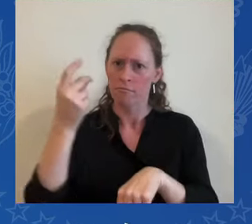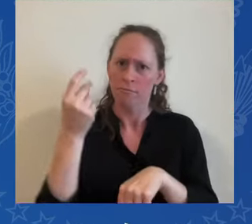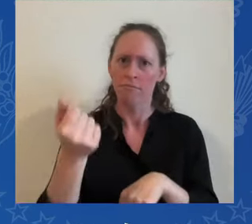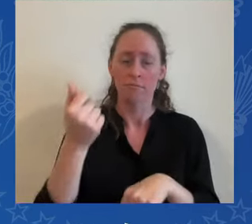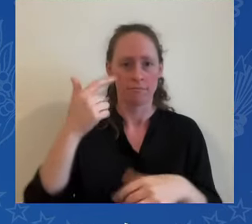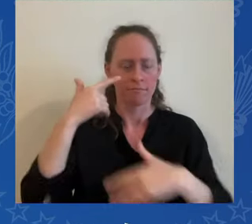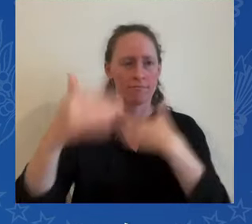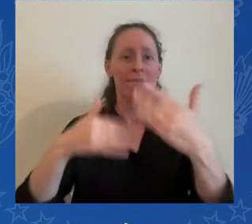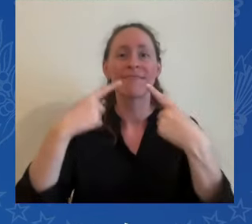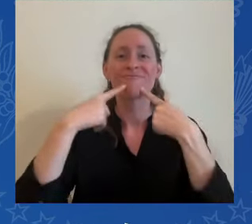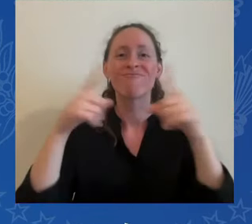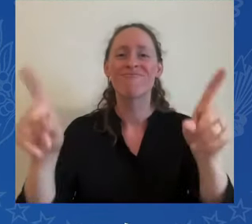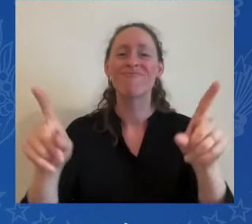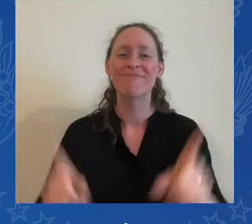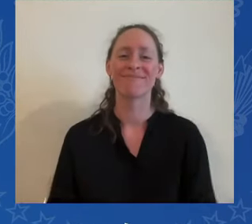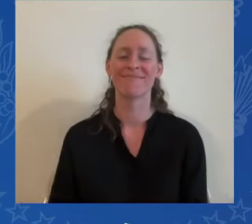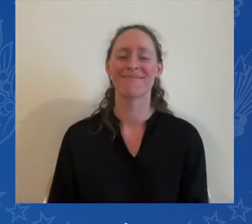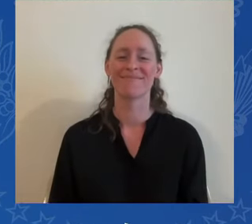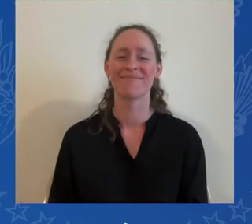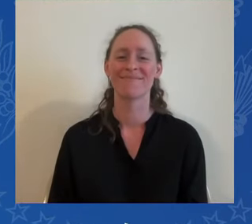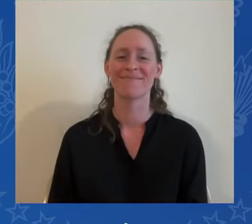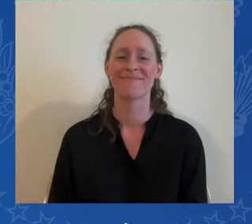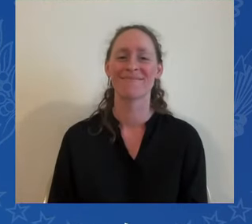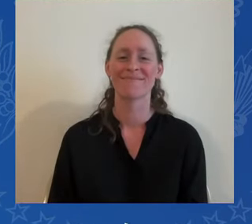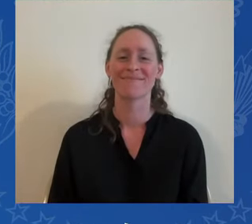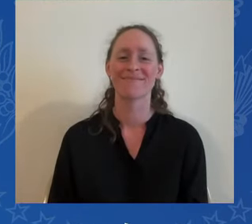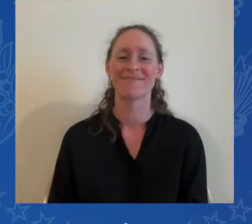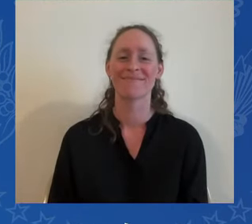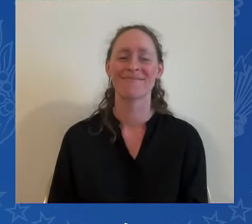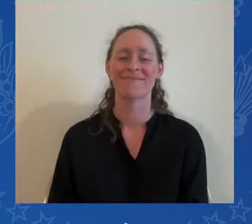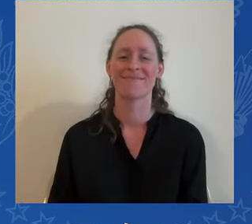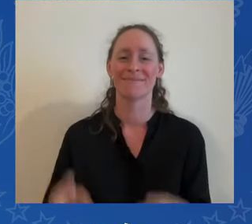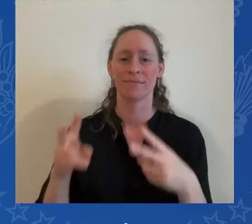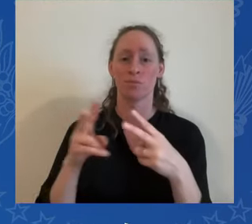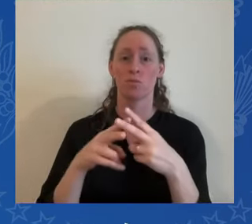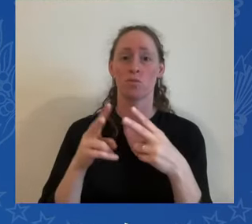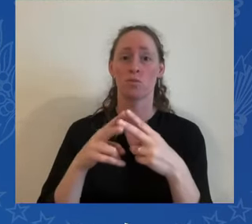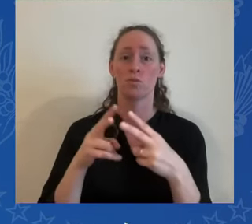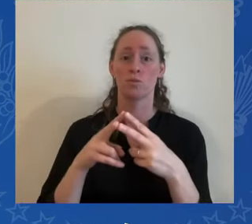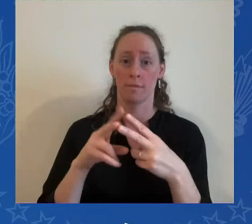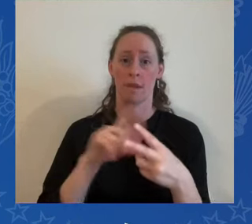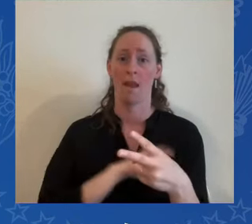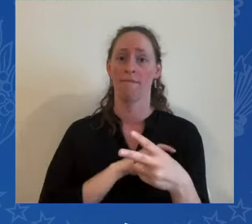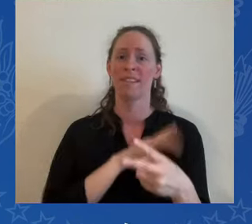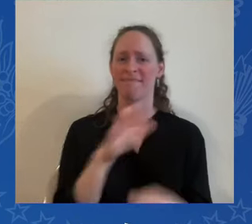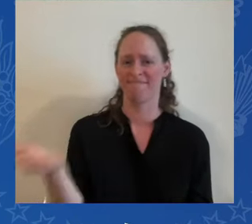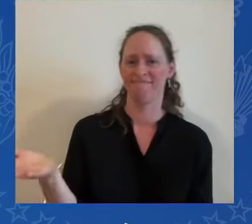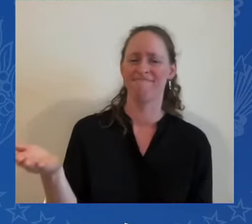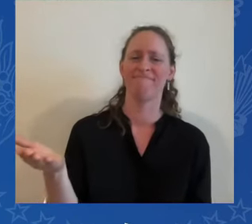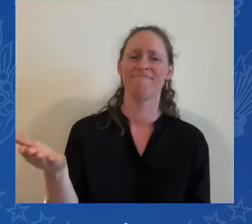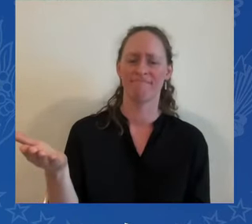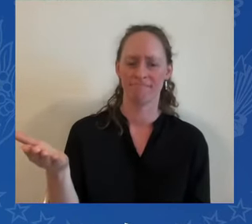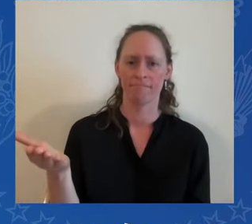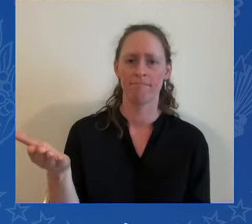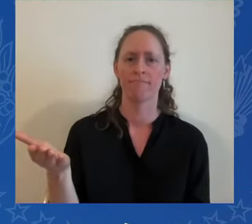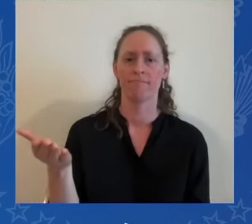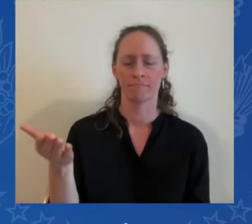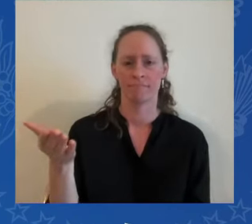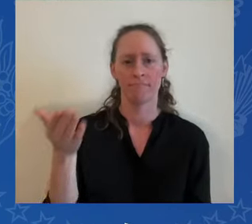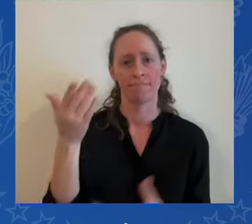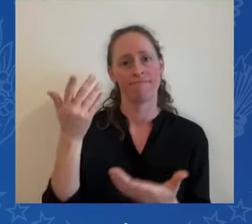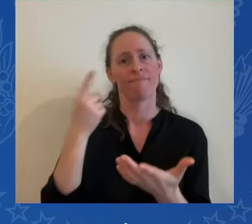service to their communities. To the families and loved ones of Detectives Wilbert